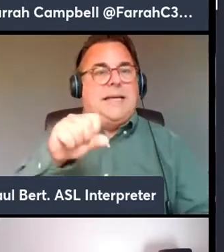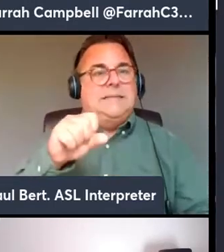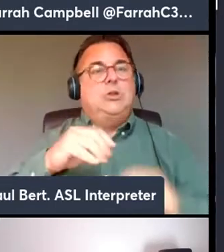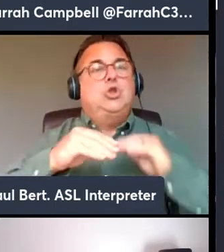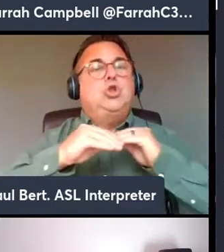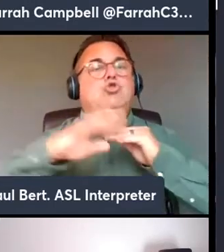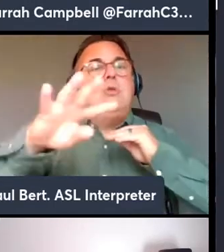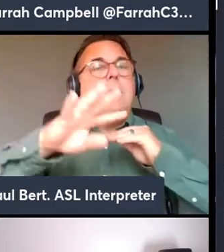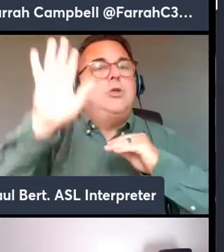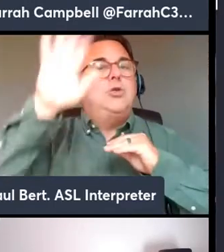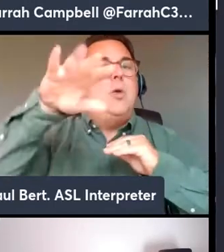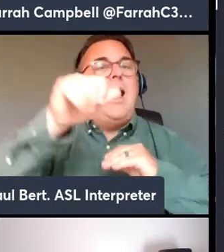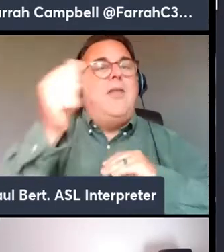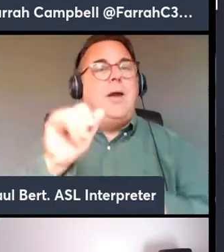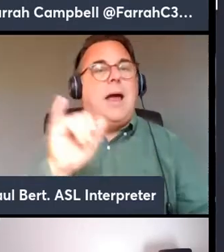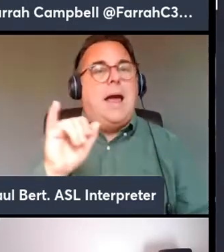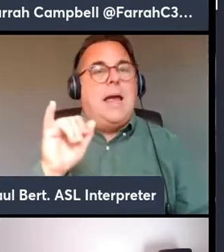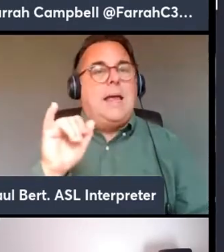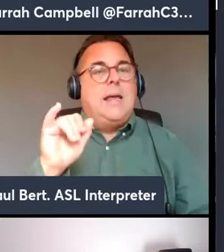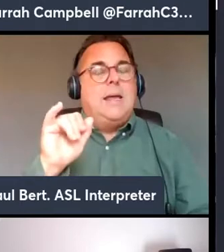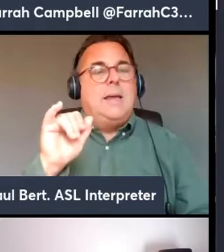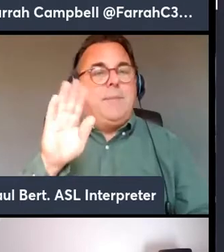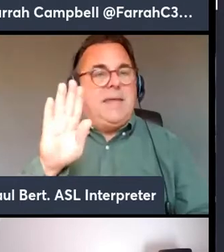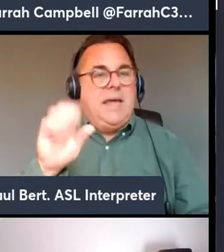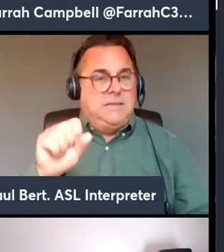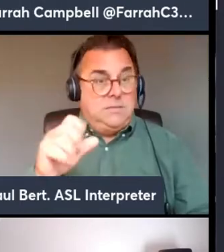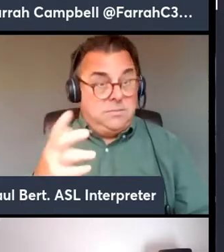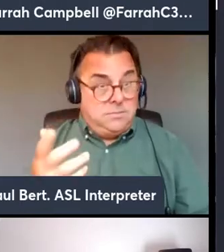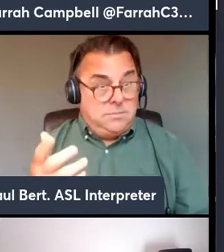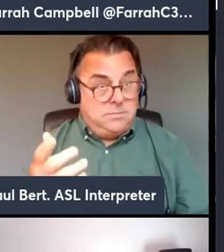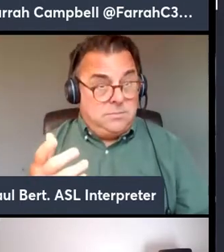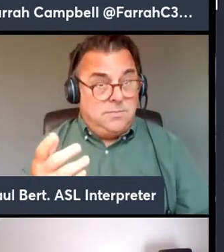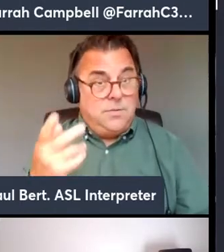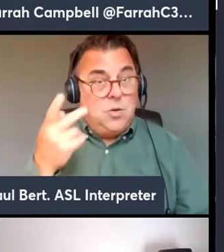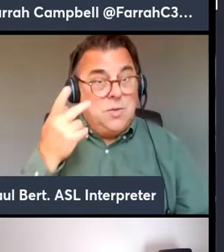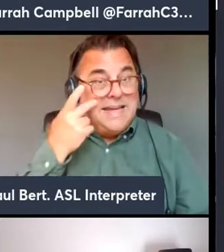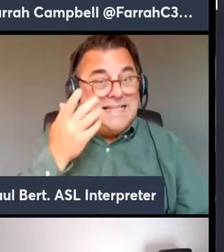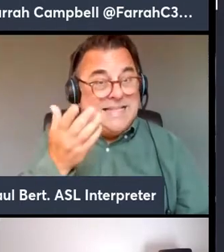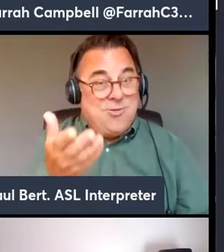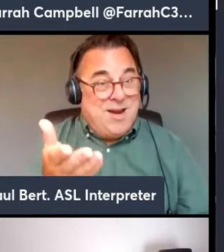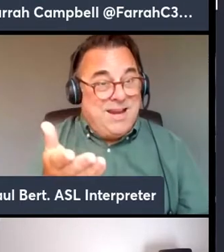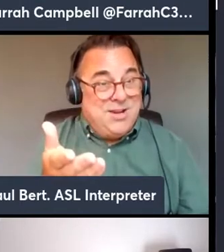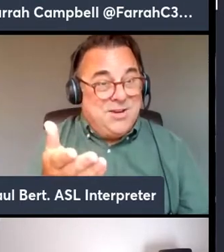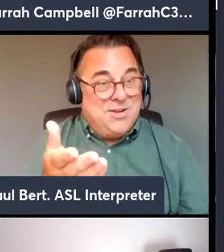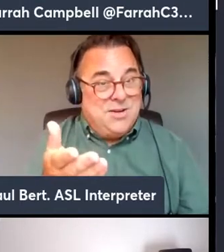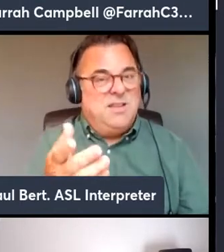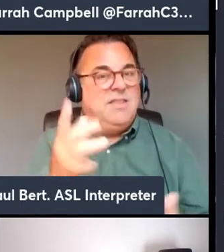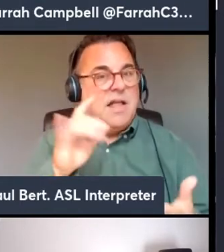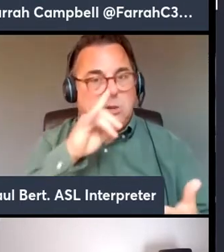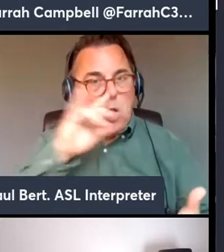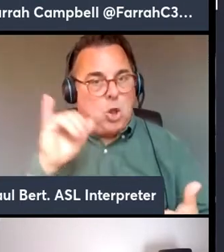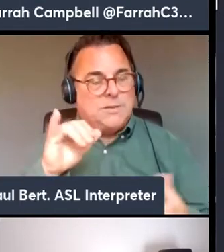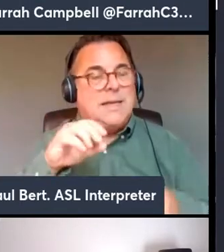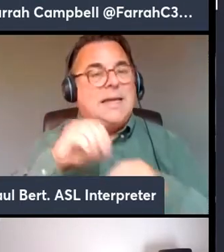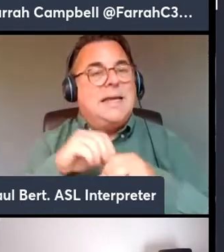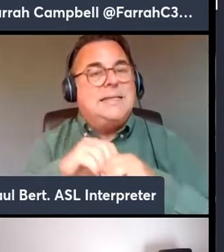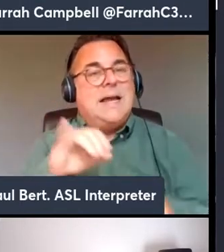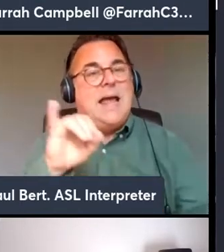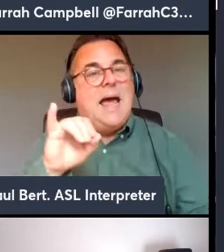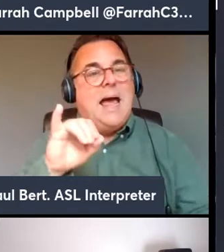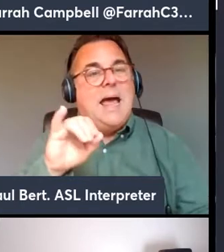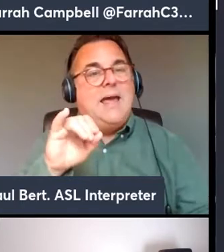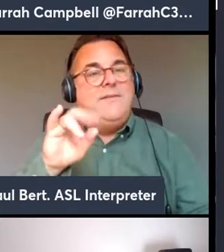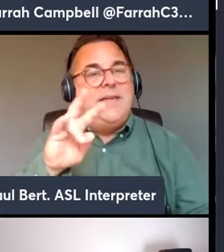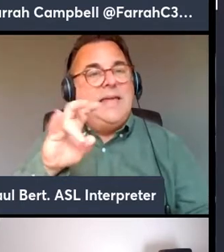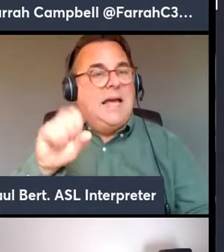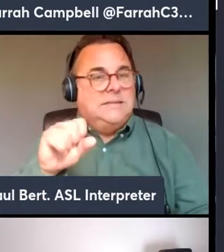to another IVS. Yeah. And so you can see in here, this is what that looks like within the IVS. We